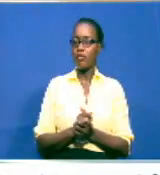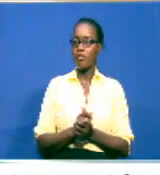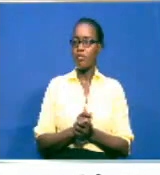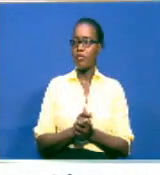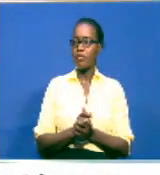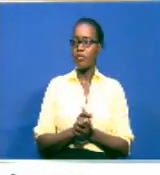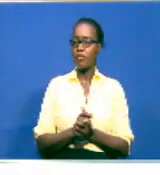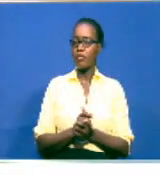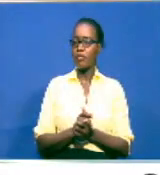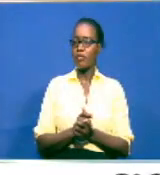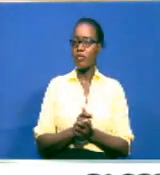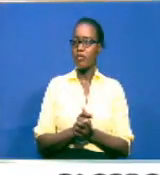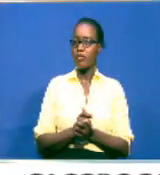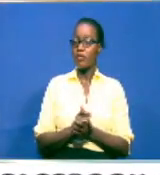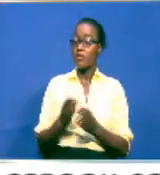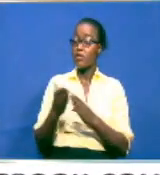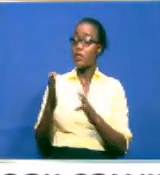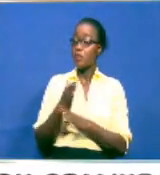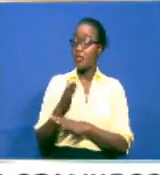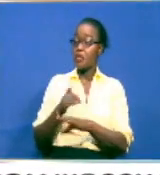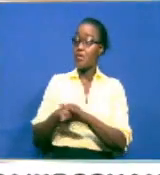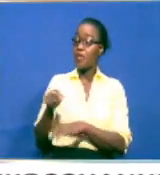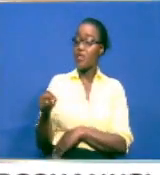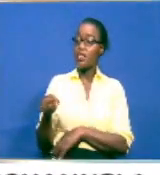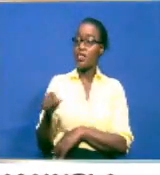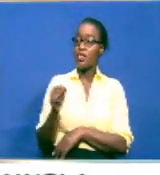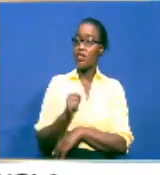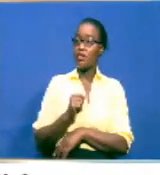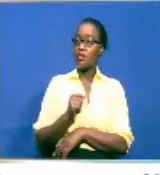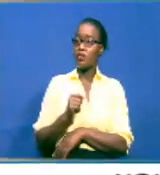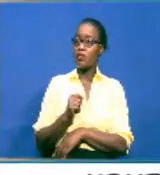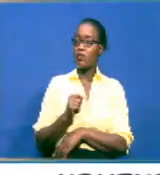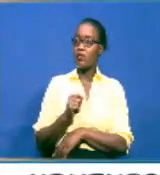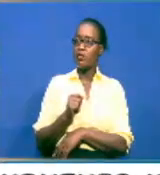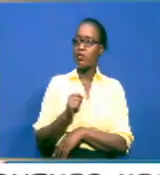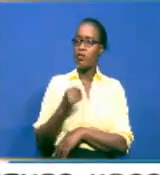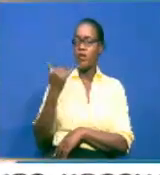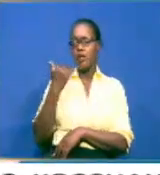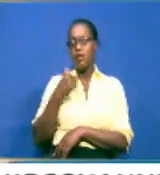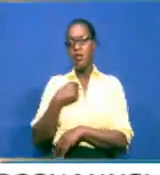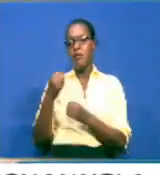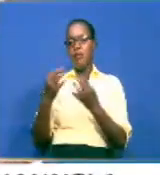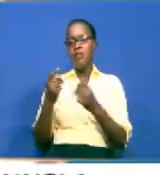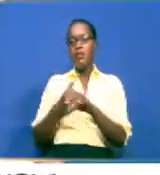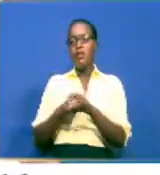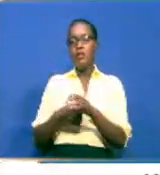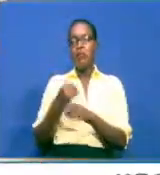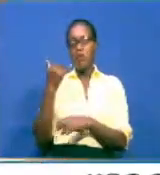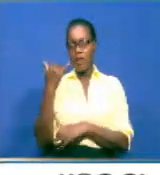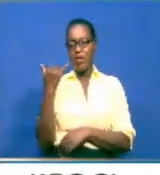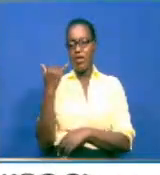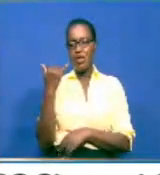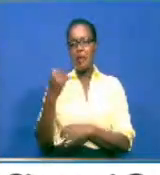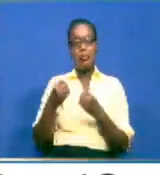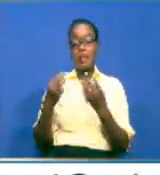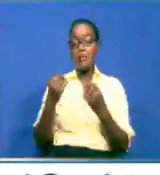Now, I want to say that before that time, uh-huh. they had reached out to me many times. They had called me mm-hmm. many